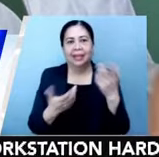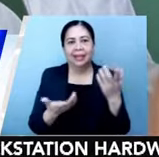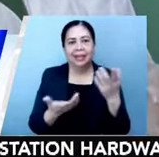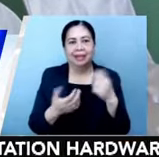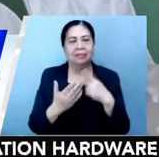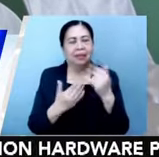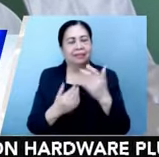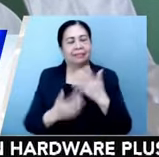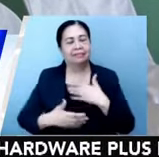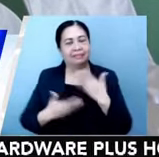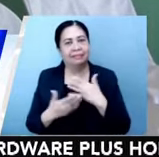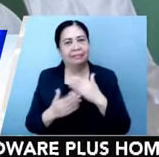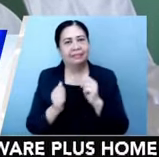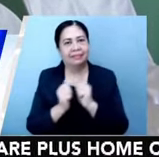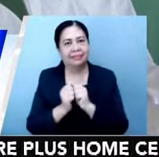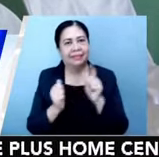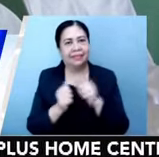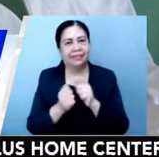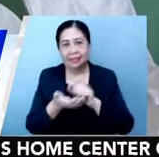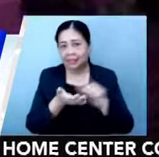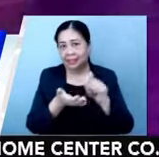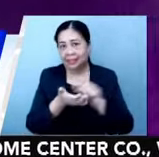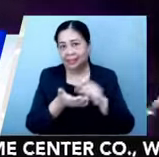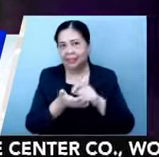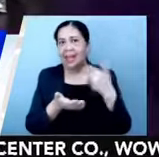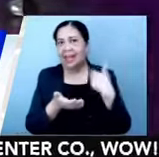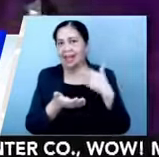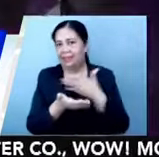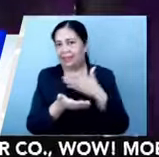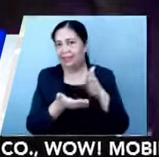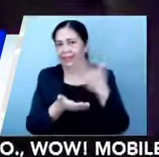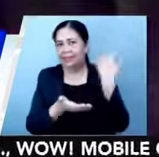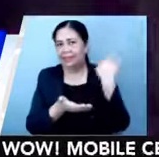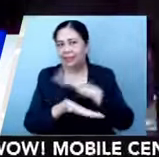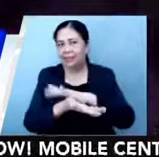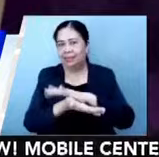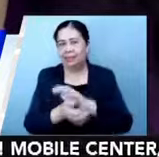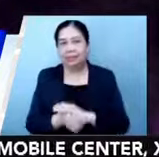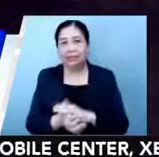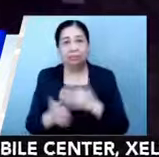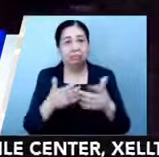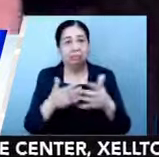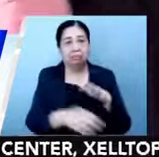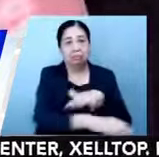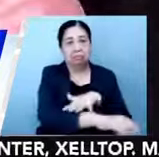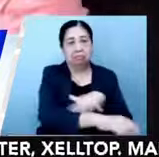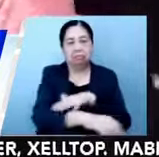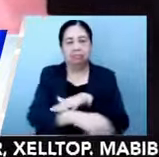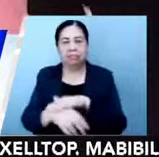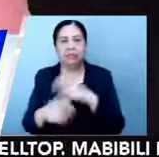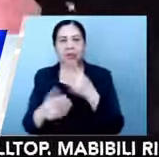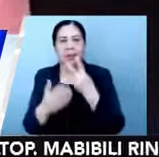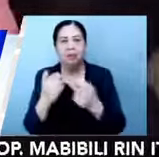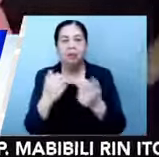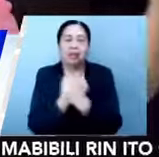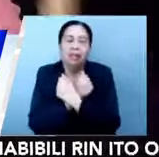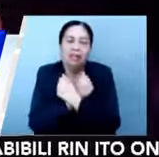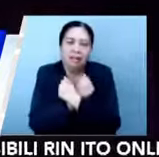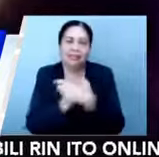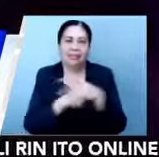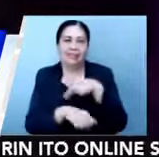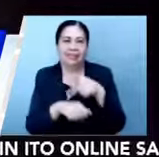isa siya sa mga nagsulat ng kanta noong pandemic. Magkaiban man ng lahi, pareho namang may love for the Philippines ang dalawang global